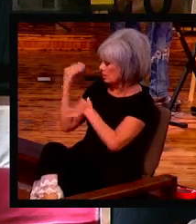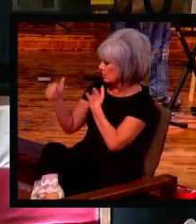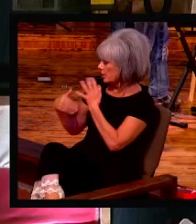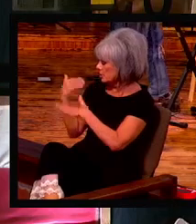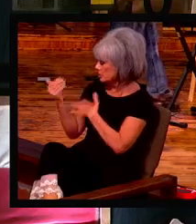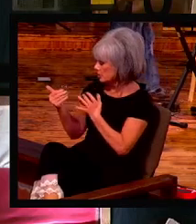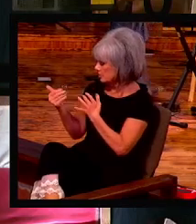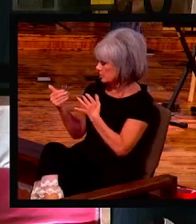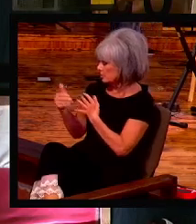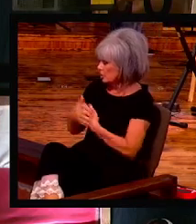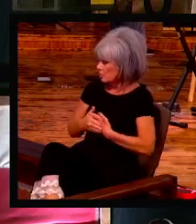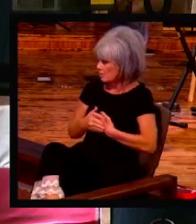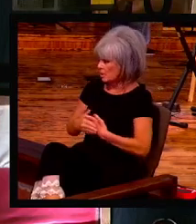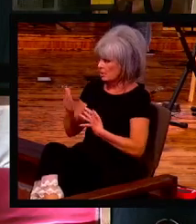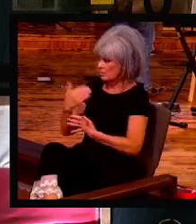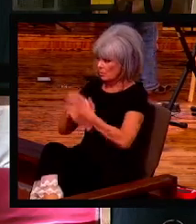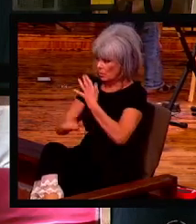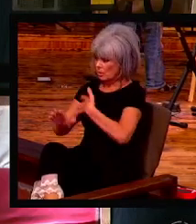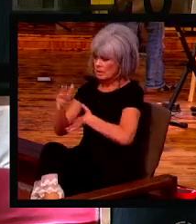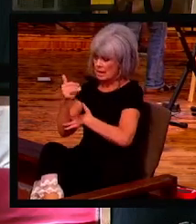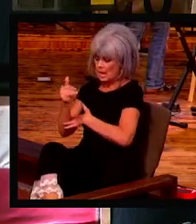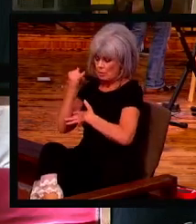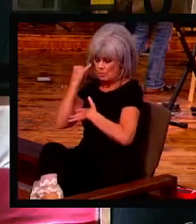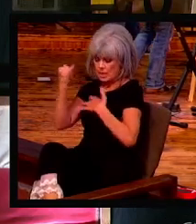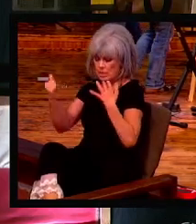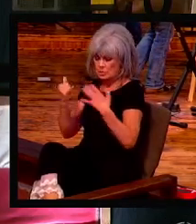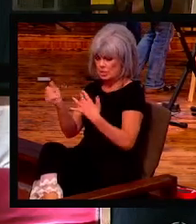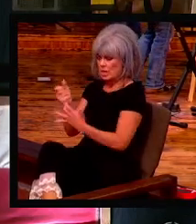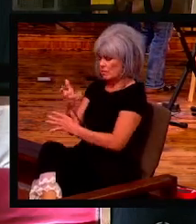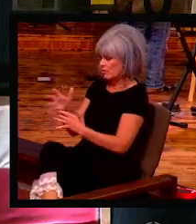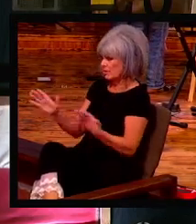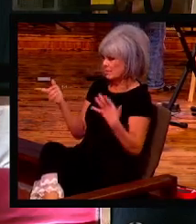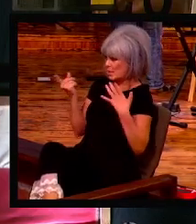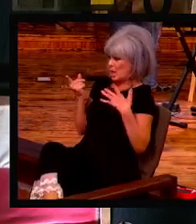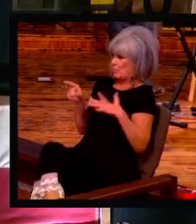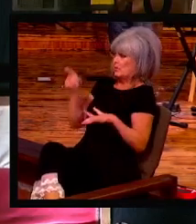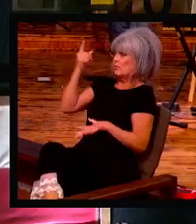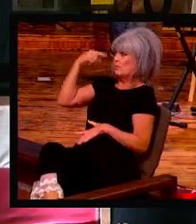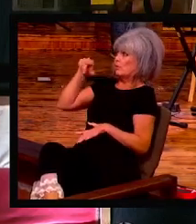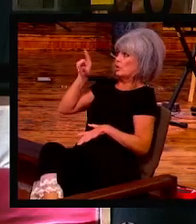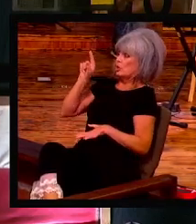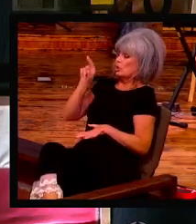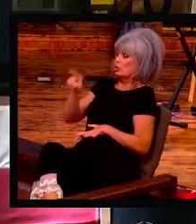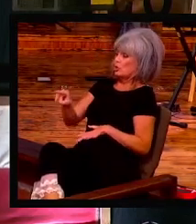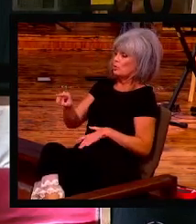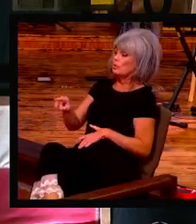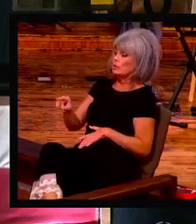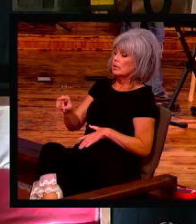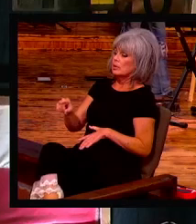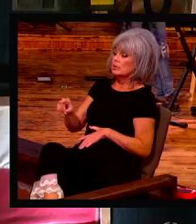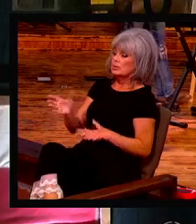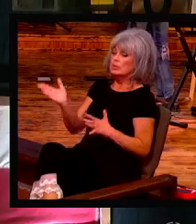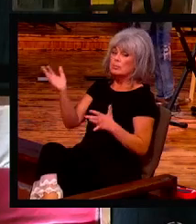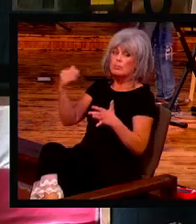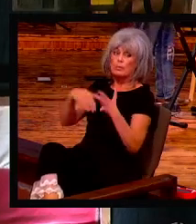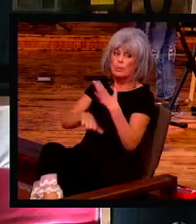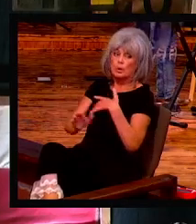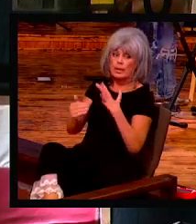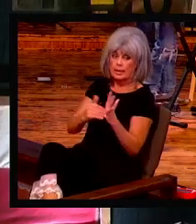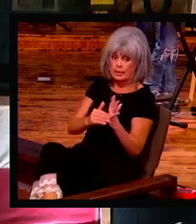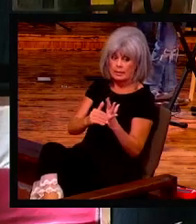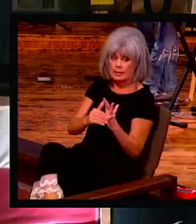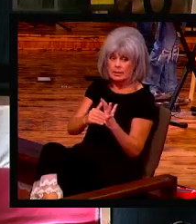daughter to be born. Now I want you to imagine everything that had to take place for you to be reborn. Think about the fact that I